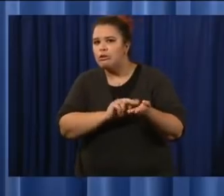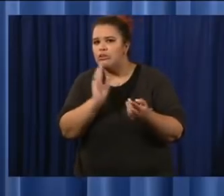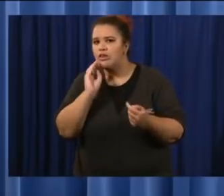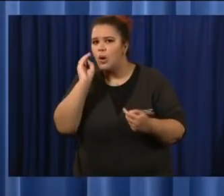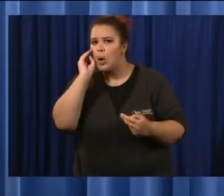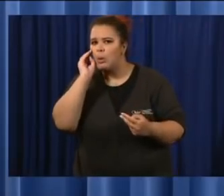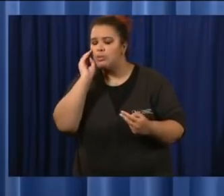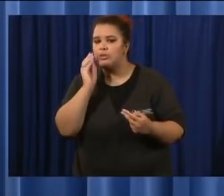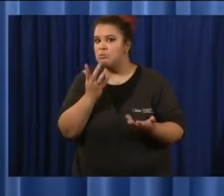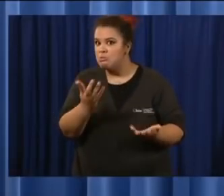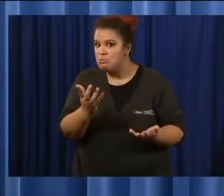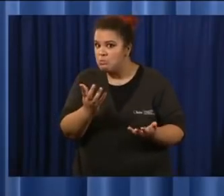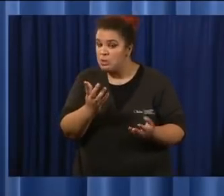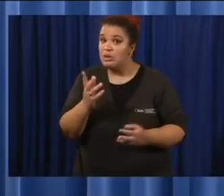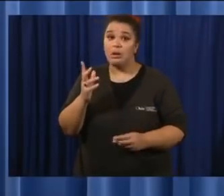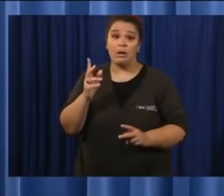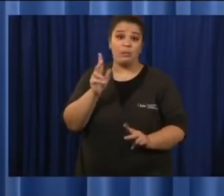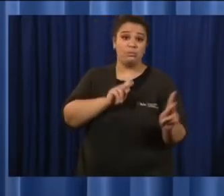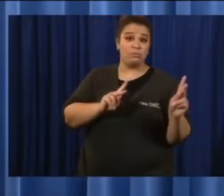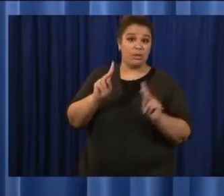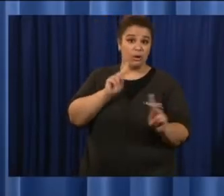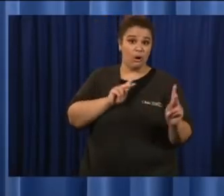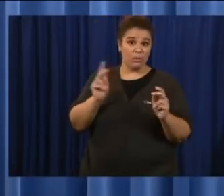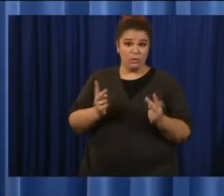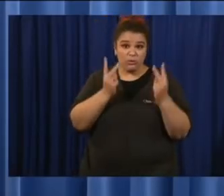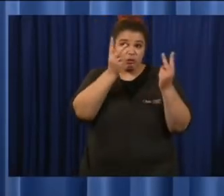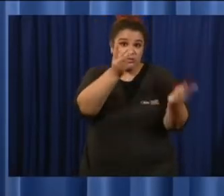or should they expect to wait for a vaccine?